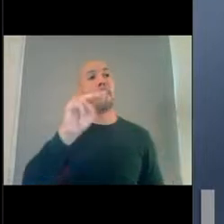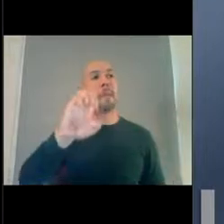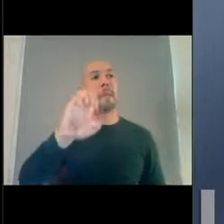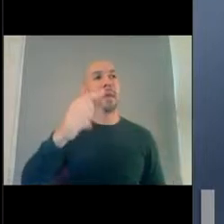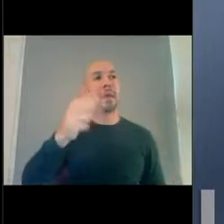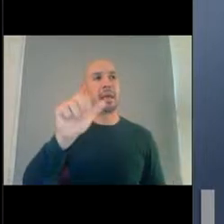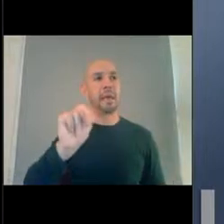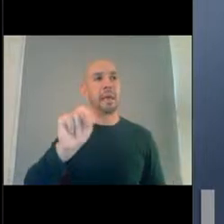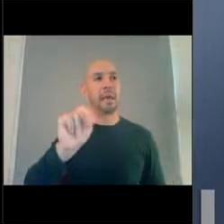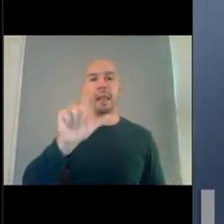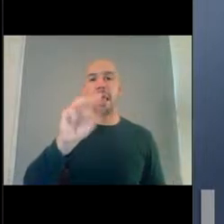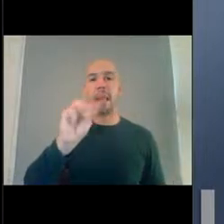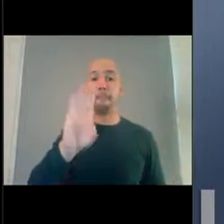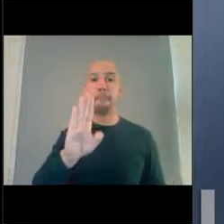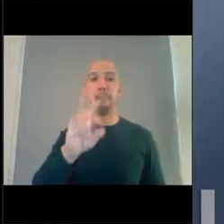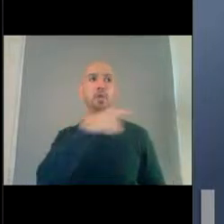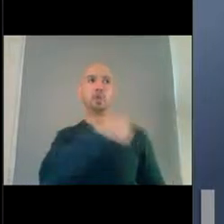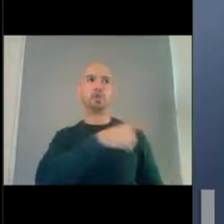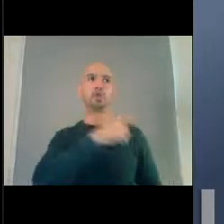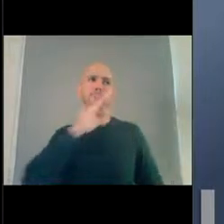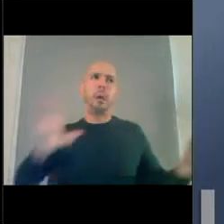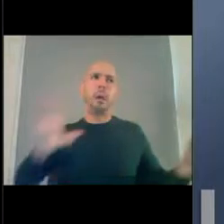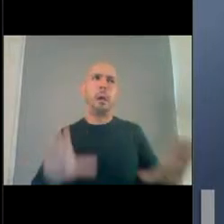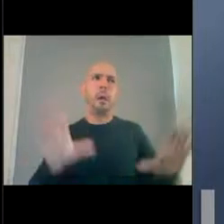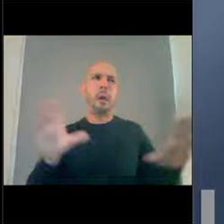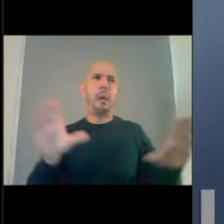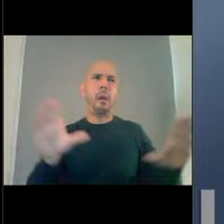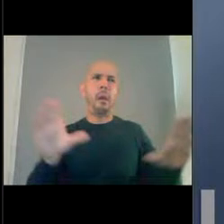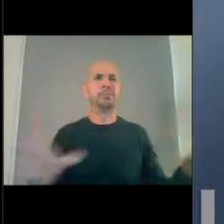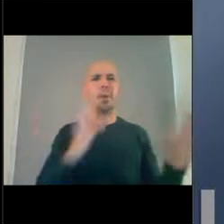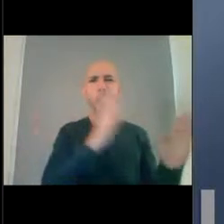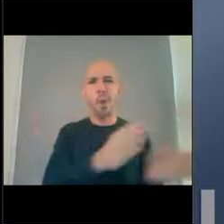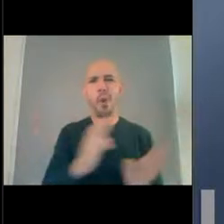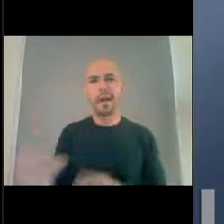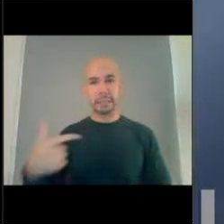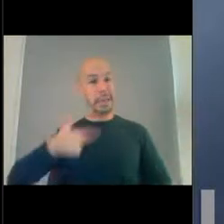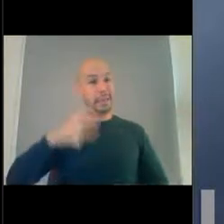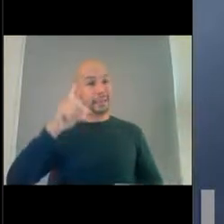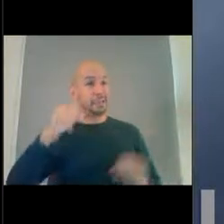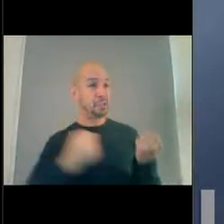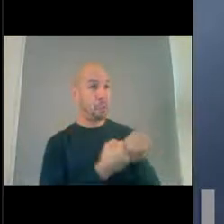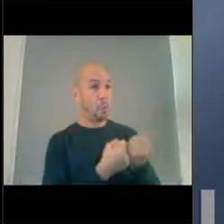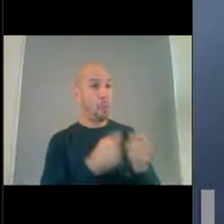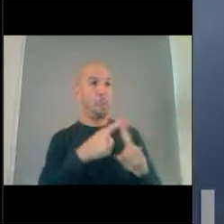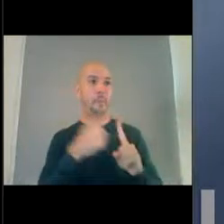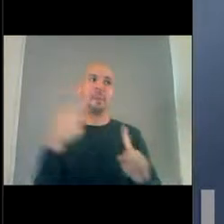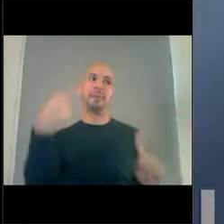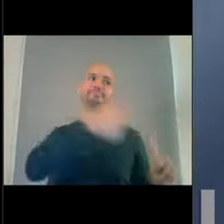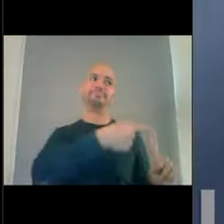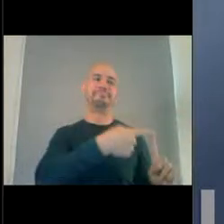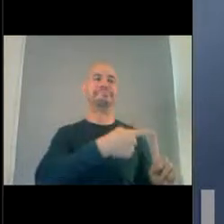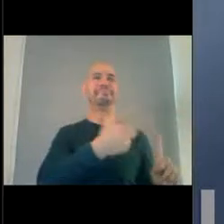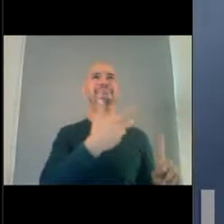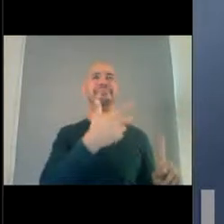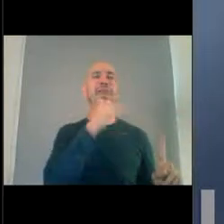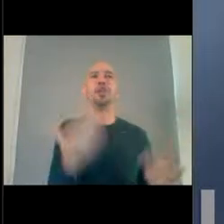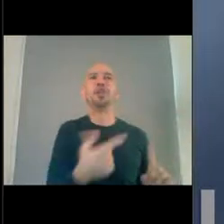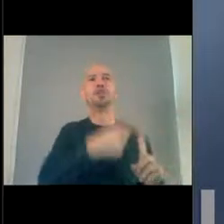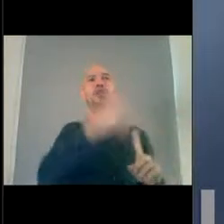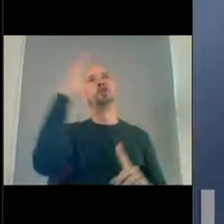organizing i was supporting as well but she's on uh her honey or um